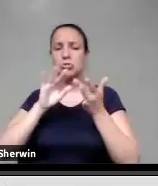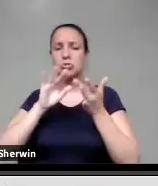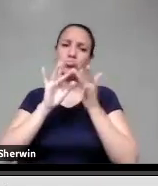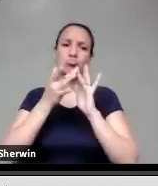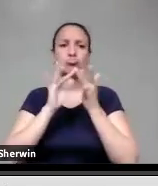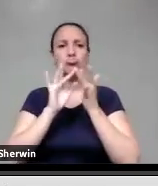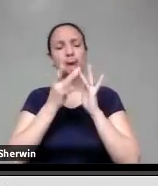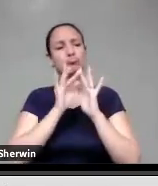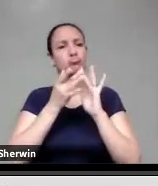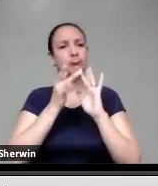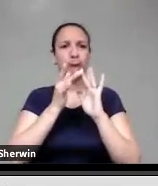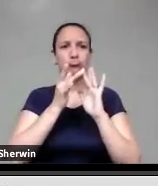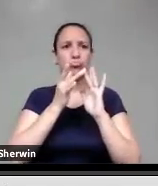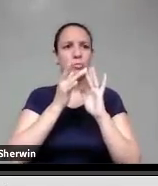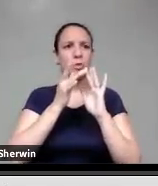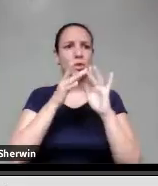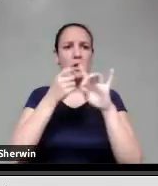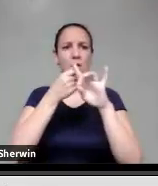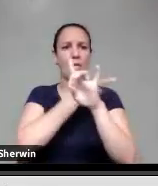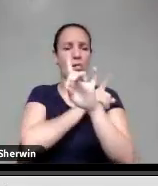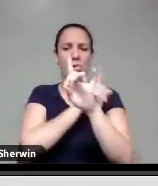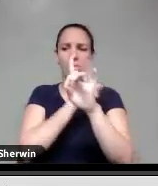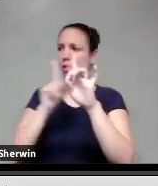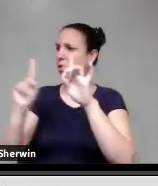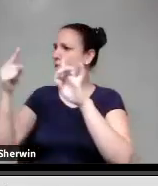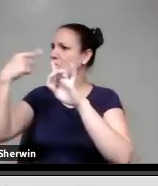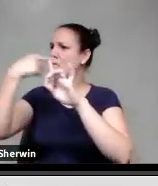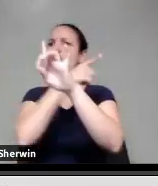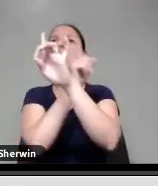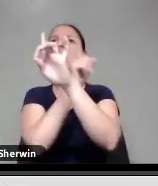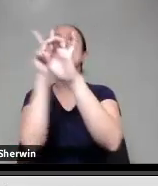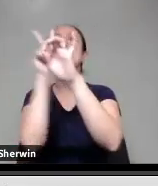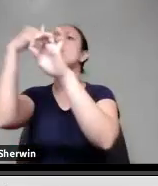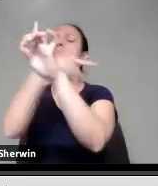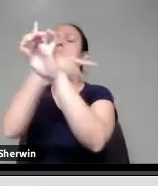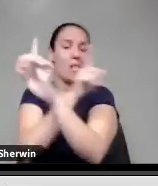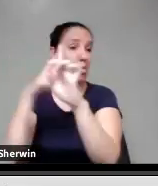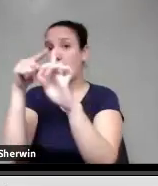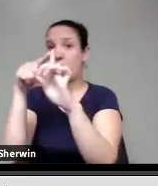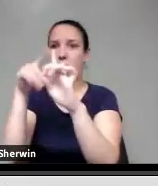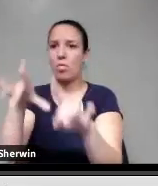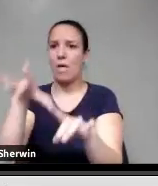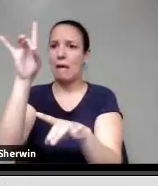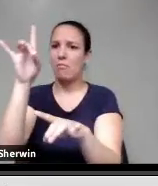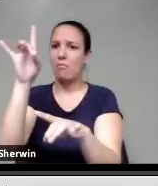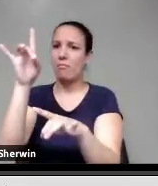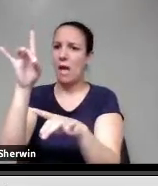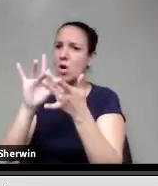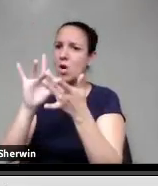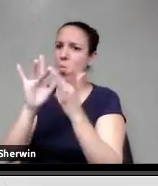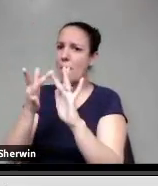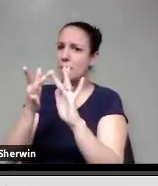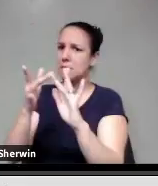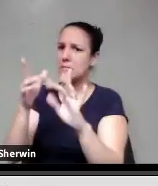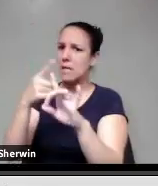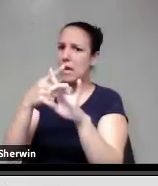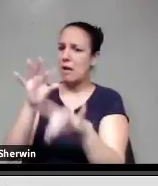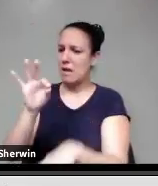a website from Christchurch, New Zealand, which is a city in New Zealand who had an earthquake in February